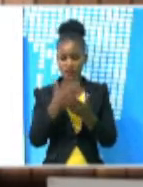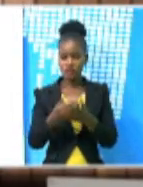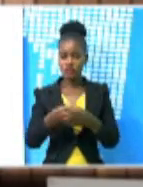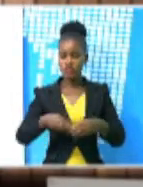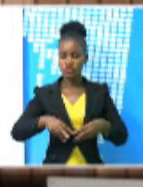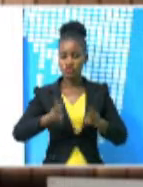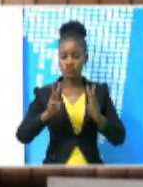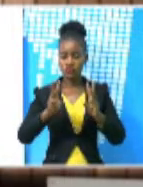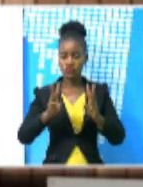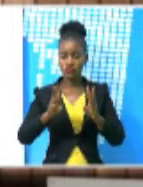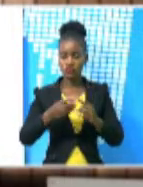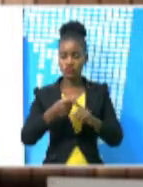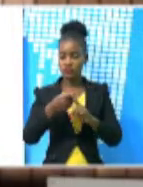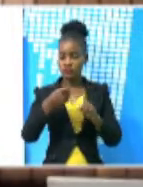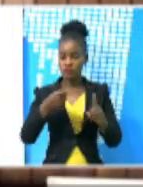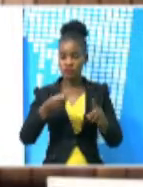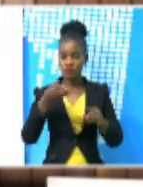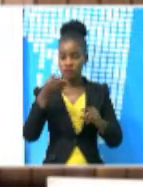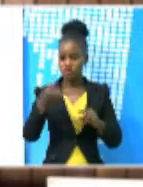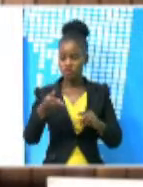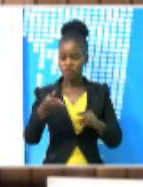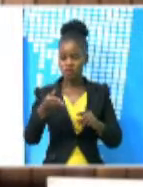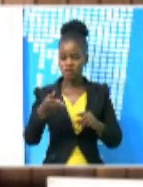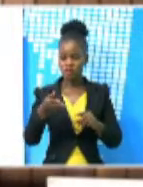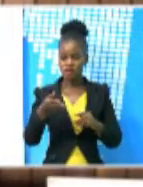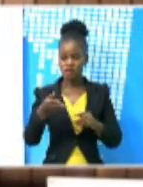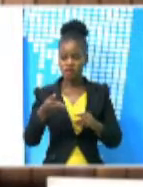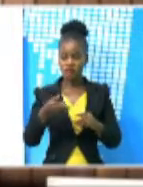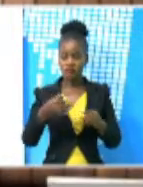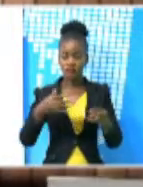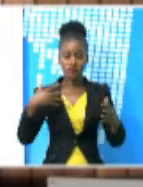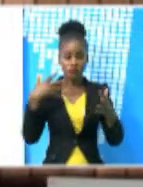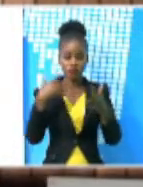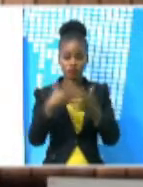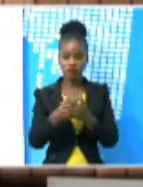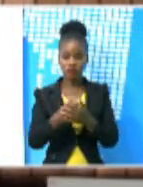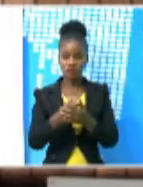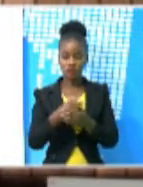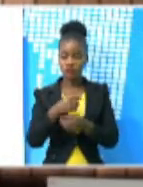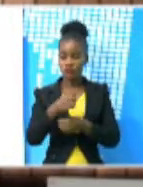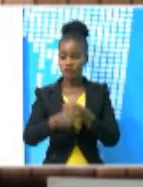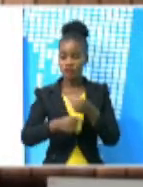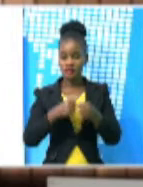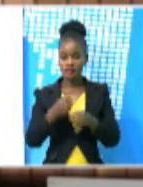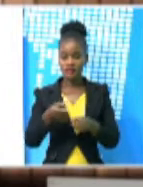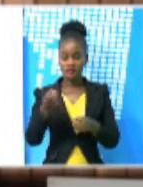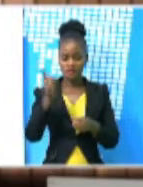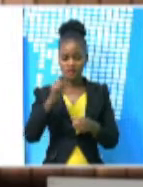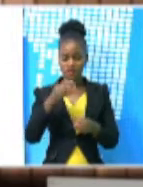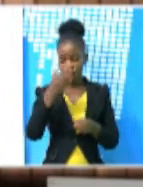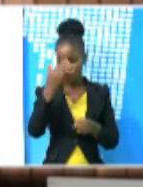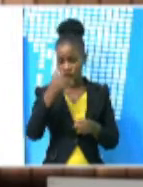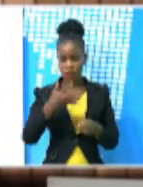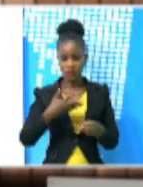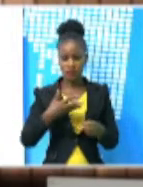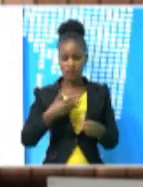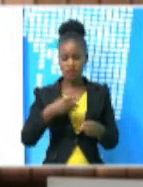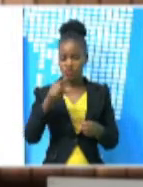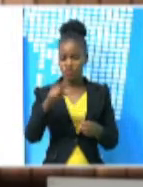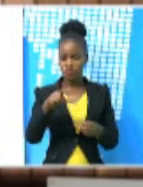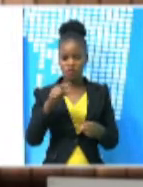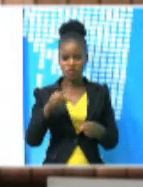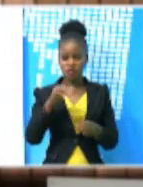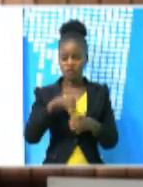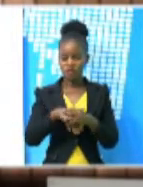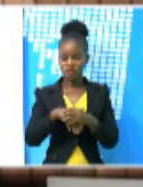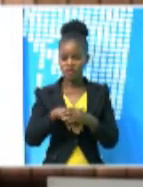roads, right from the base of the production up to the final destination. That's why we have voted money